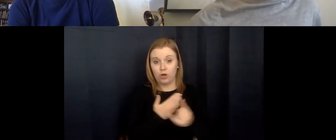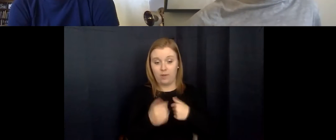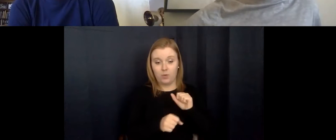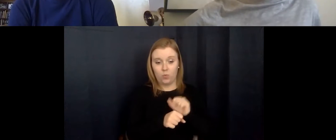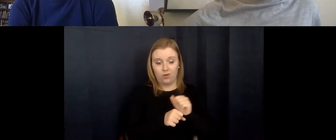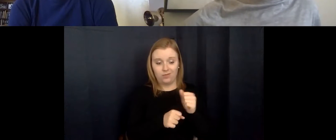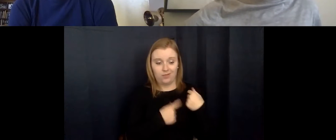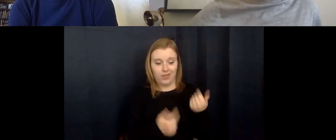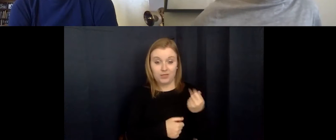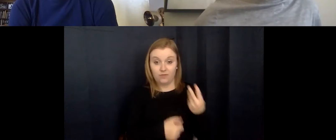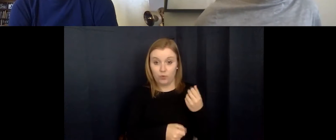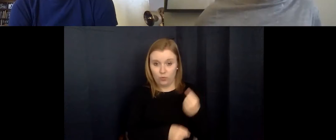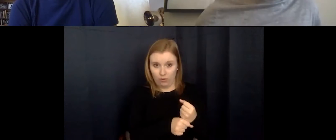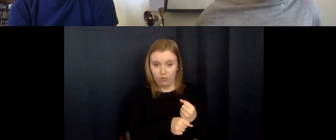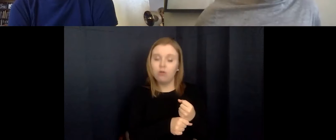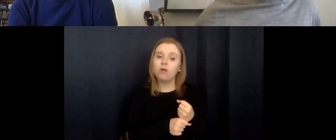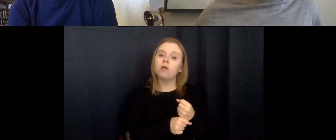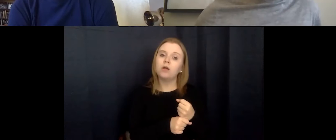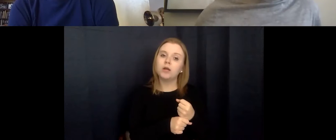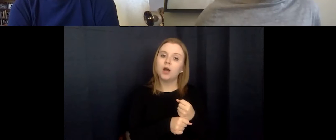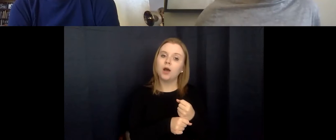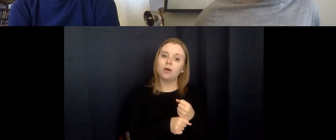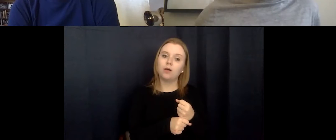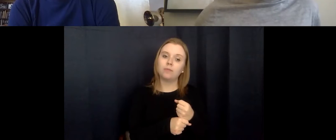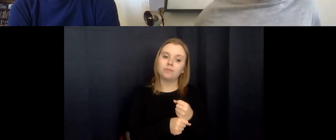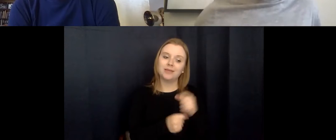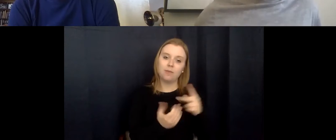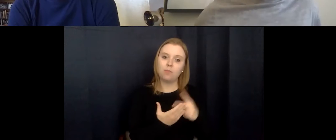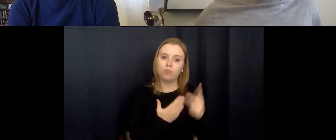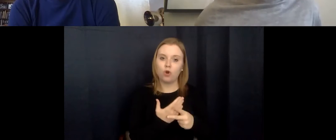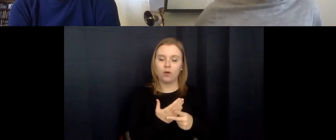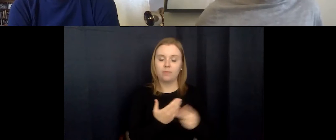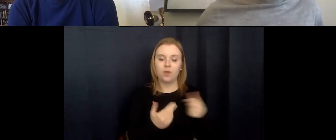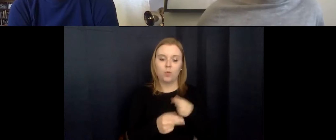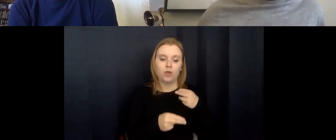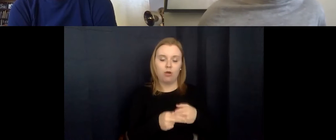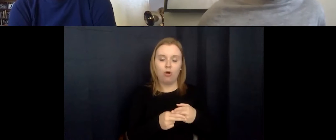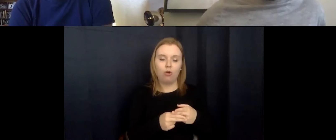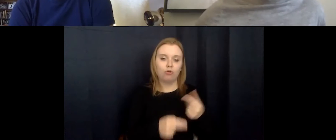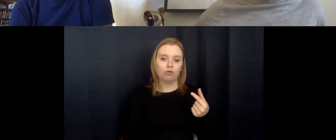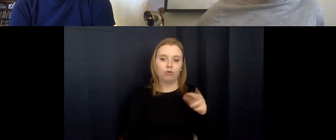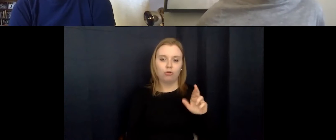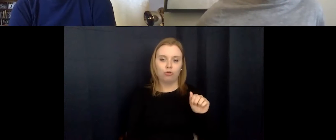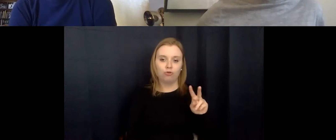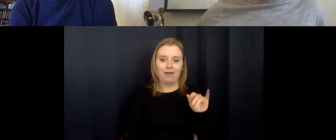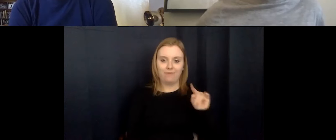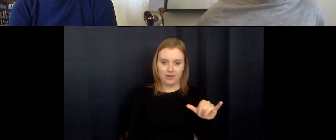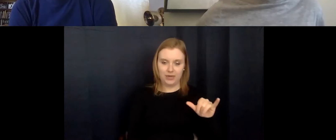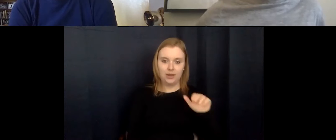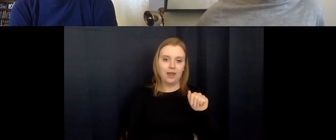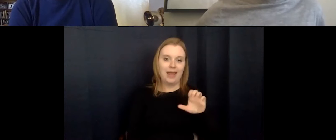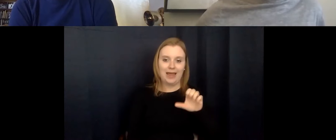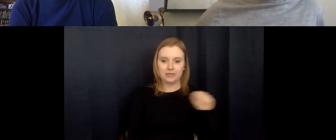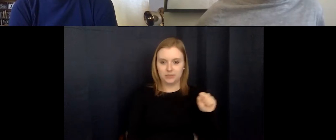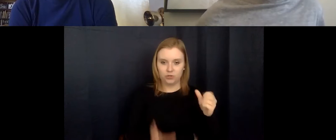few years is around a program we call Gravity Access Services, which is providing audio